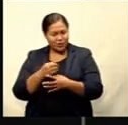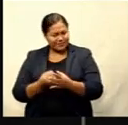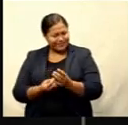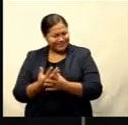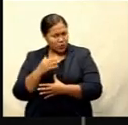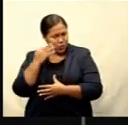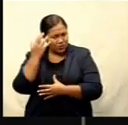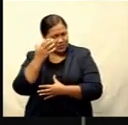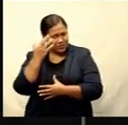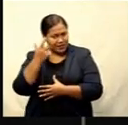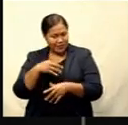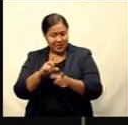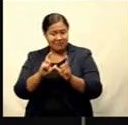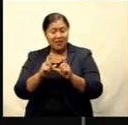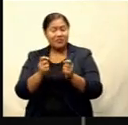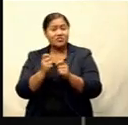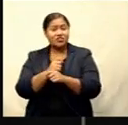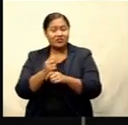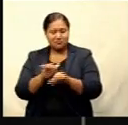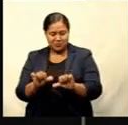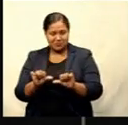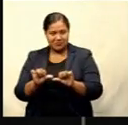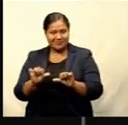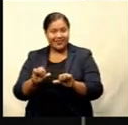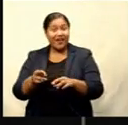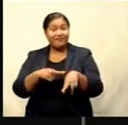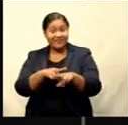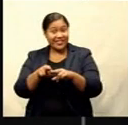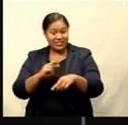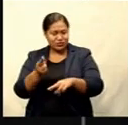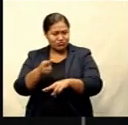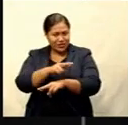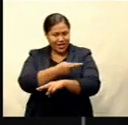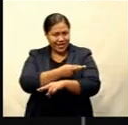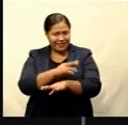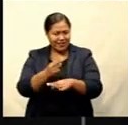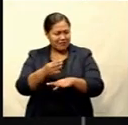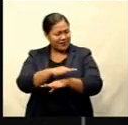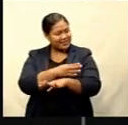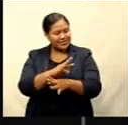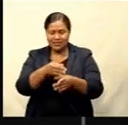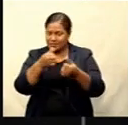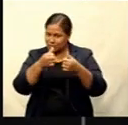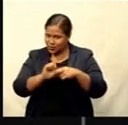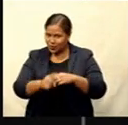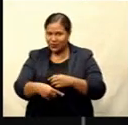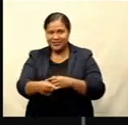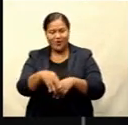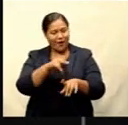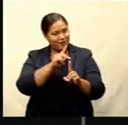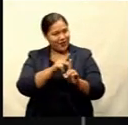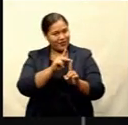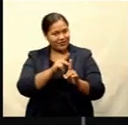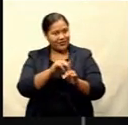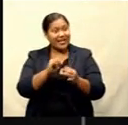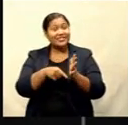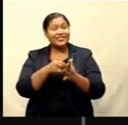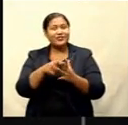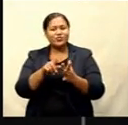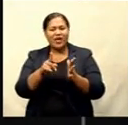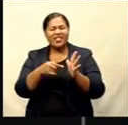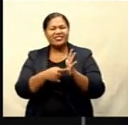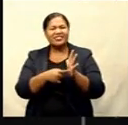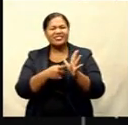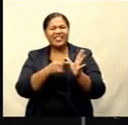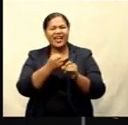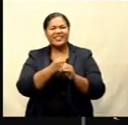around climate change, the protection of Fiji's reefs and marine species remains our priority. Jeshulal reports the Tangimodia team